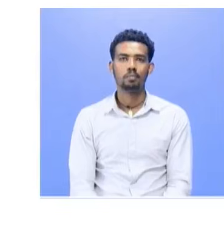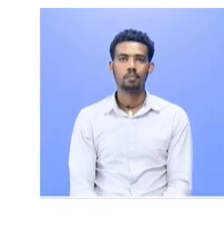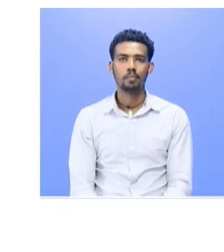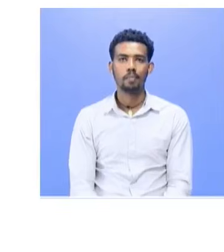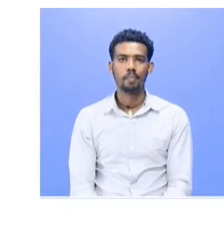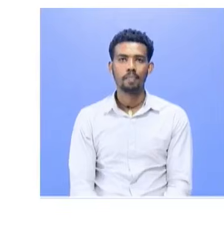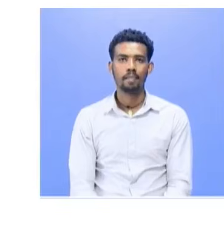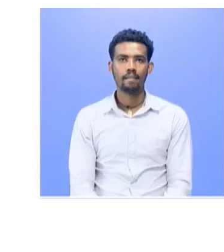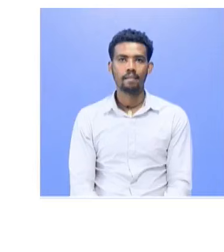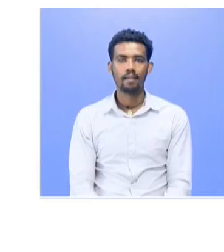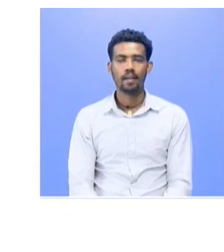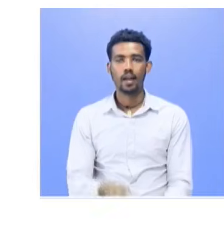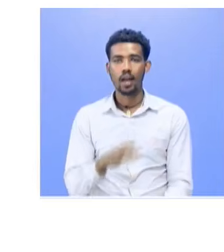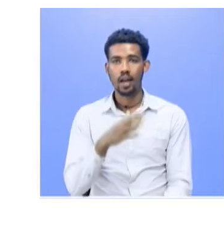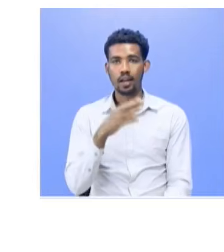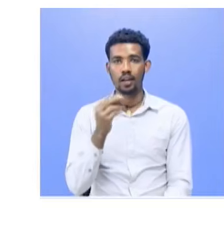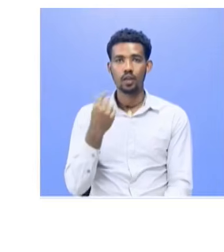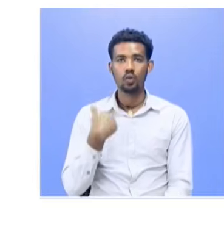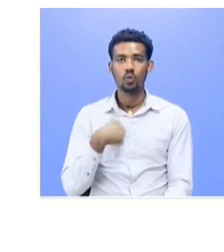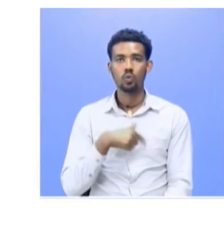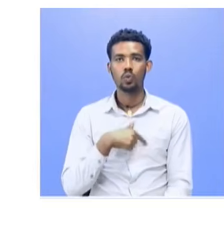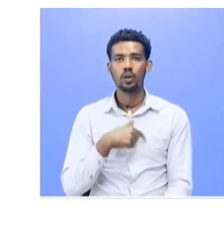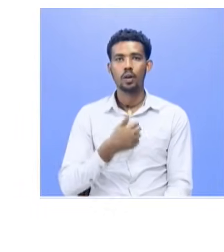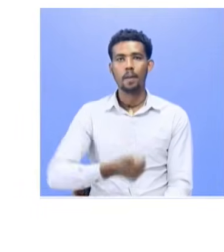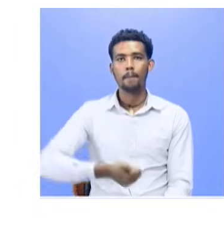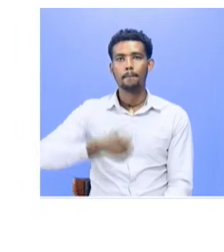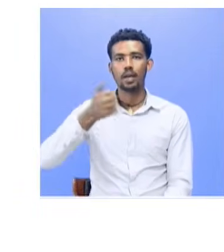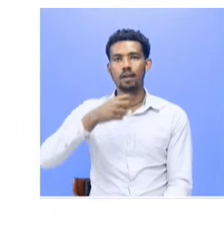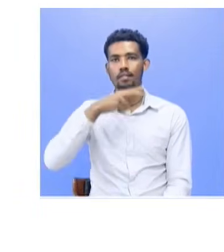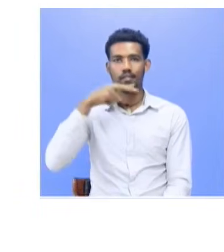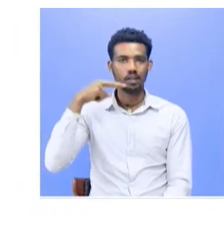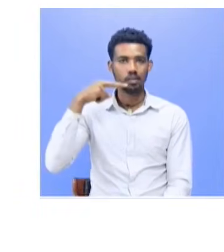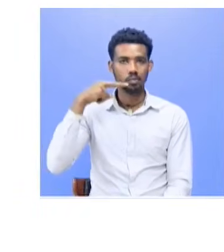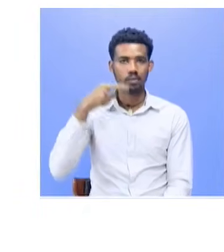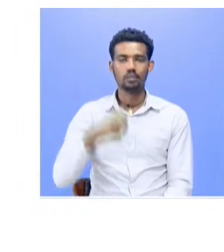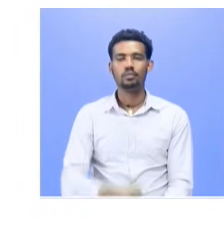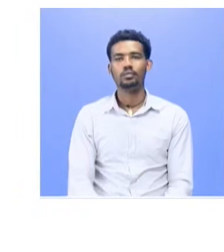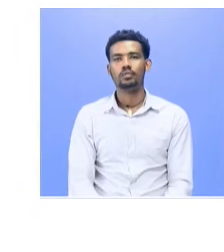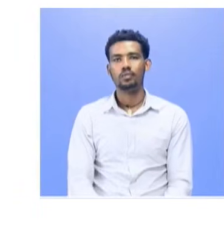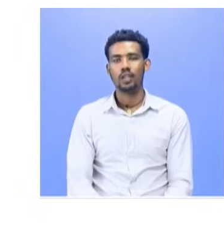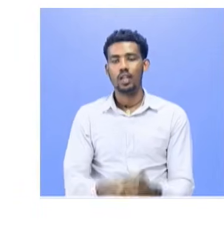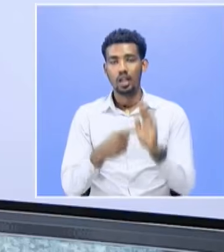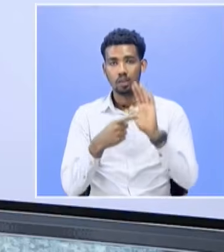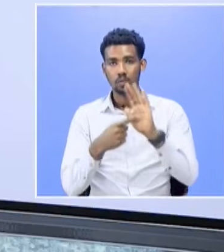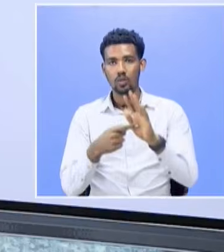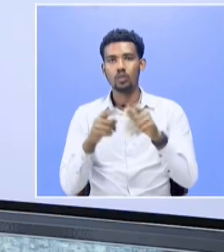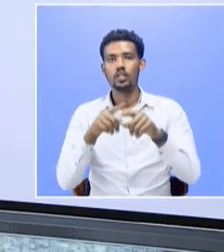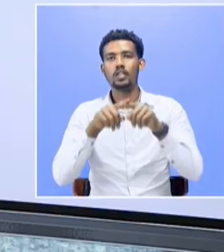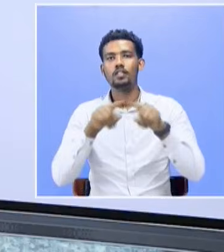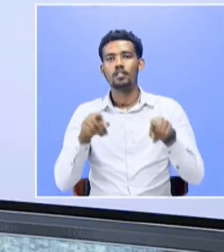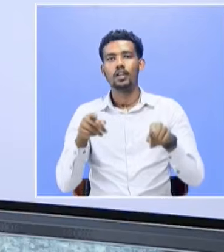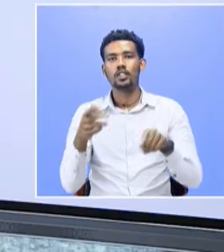Action verbs. And also we call main verb. Let me show you what's the difference